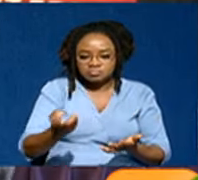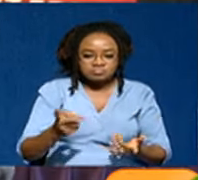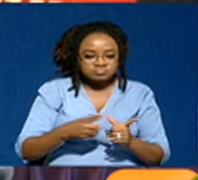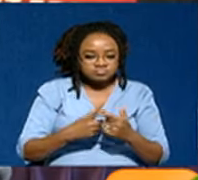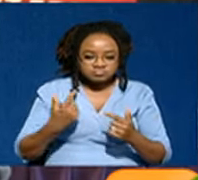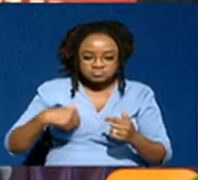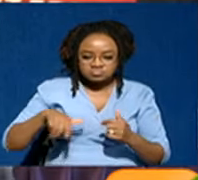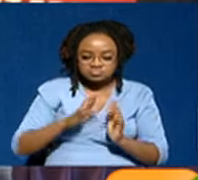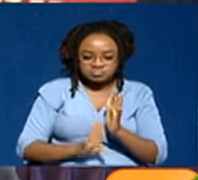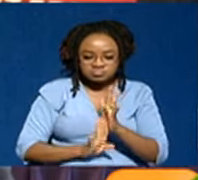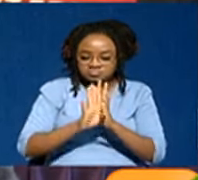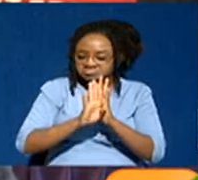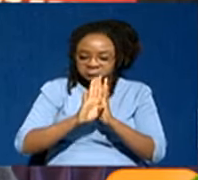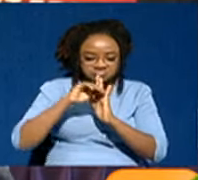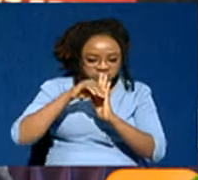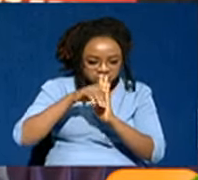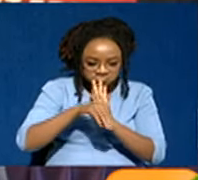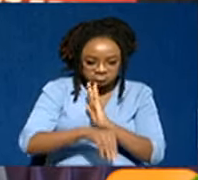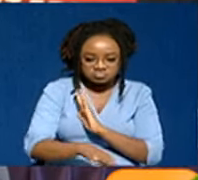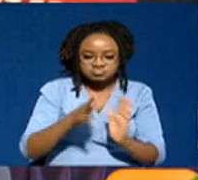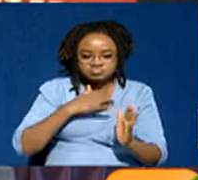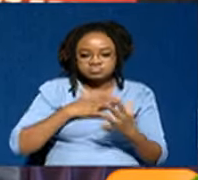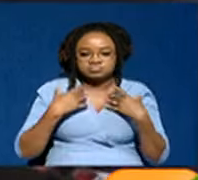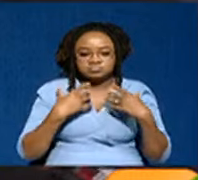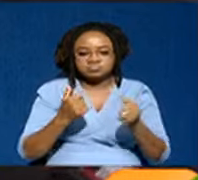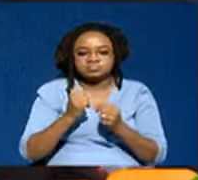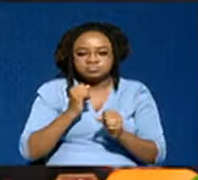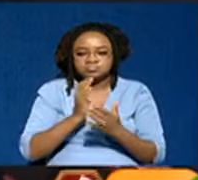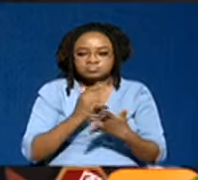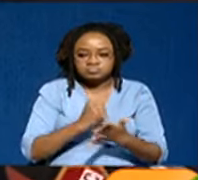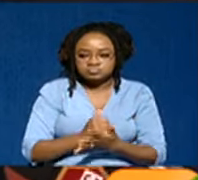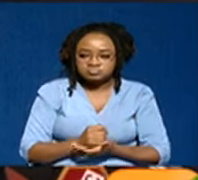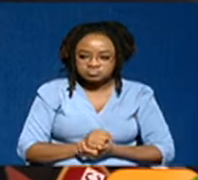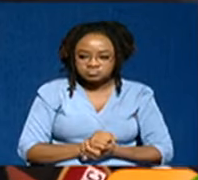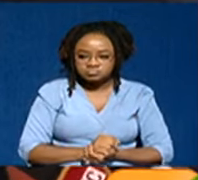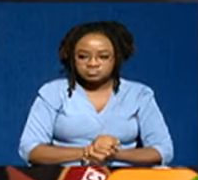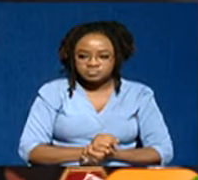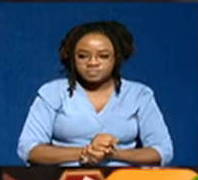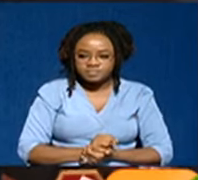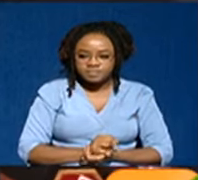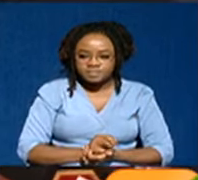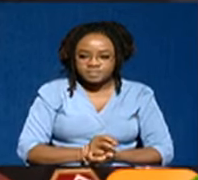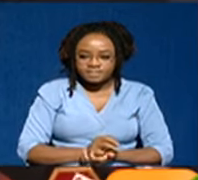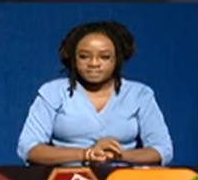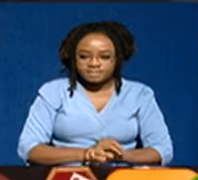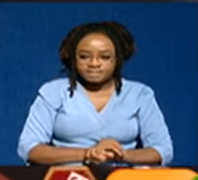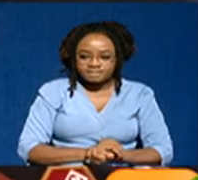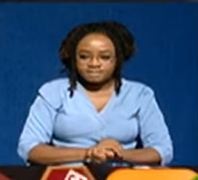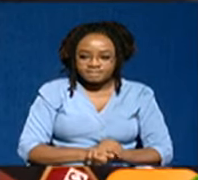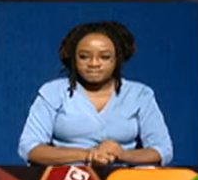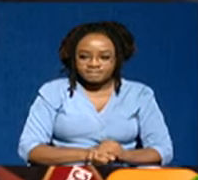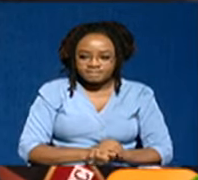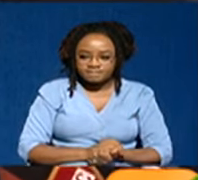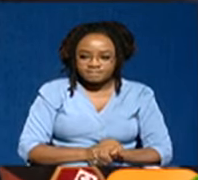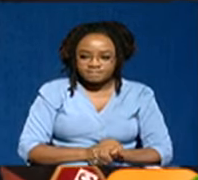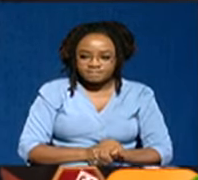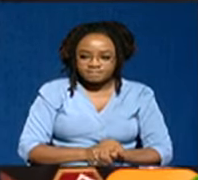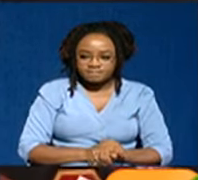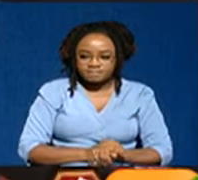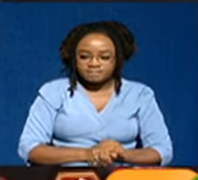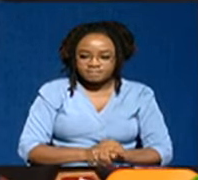retrogressive with our health sector, which we have done so much. Our friends, the other side,